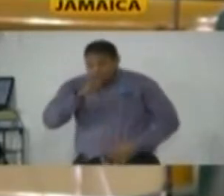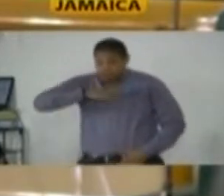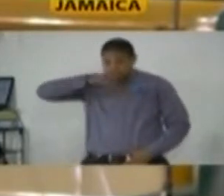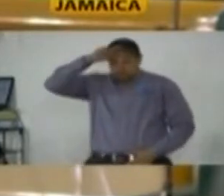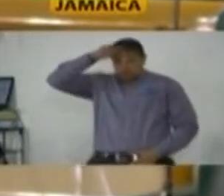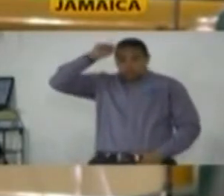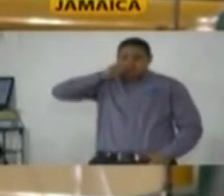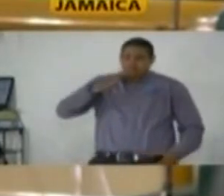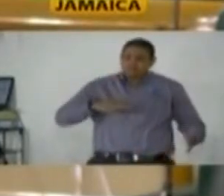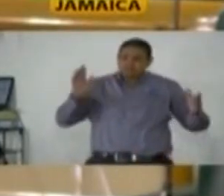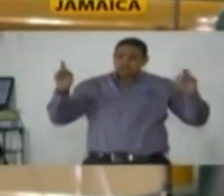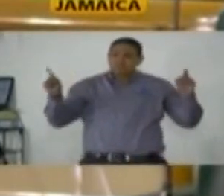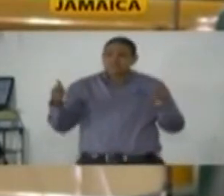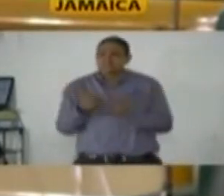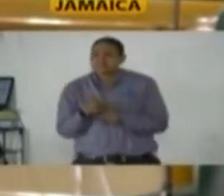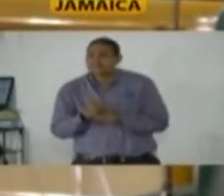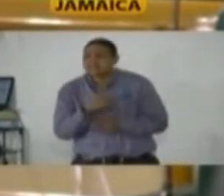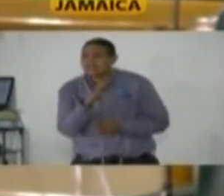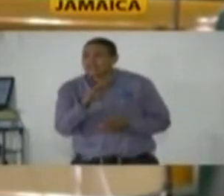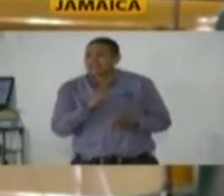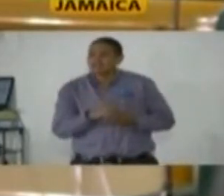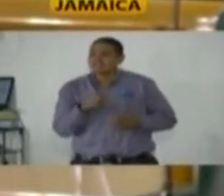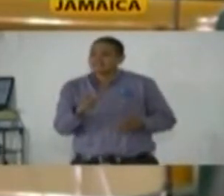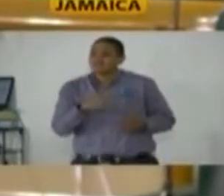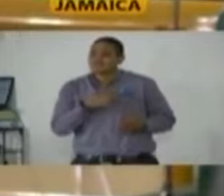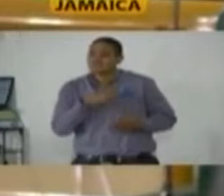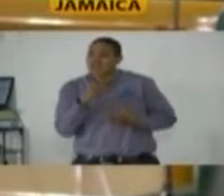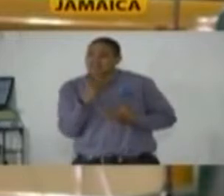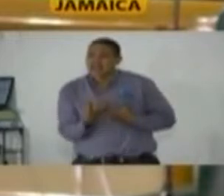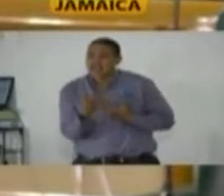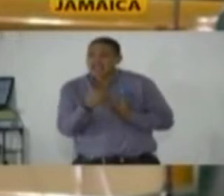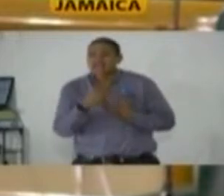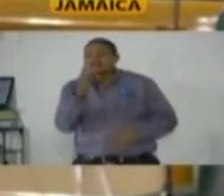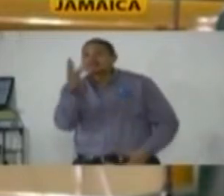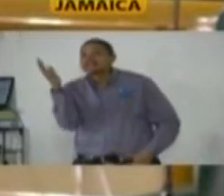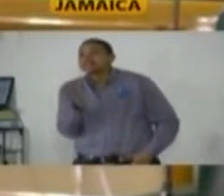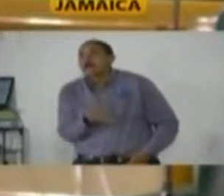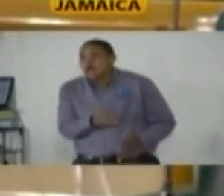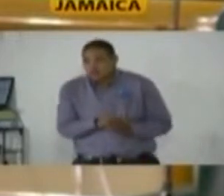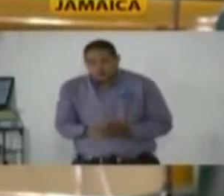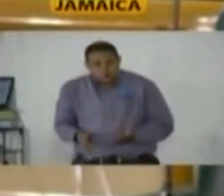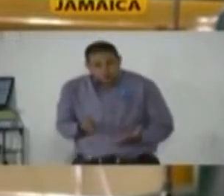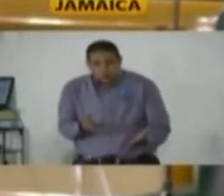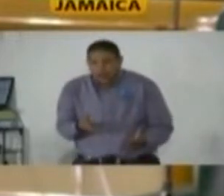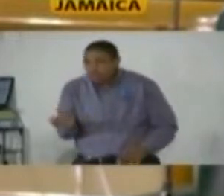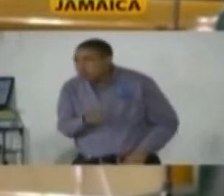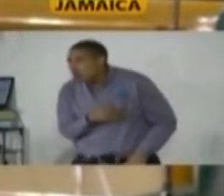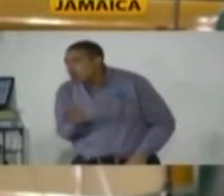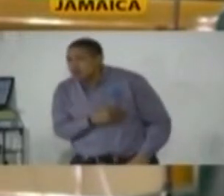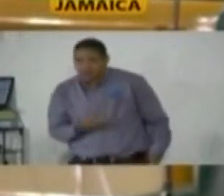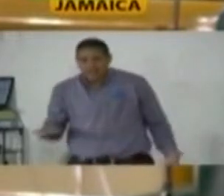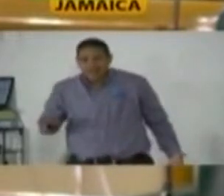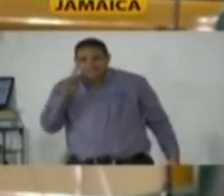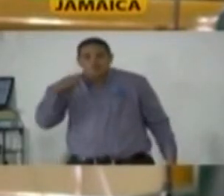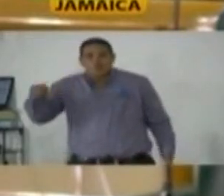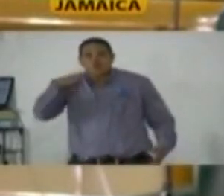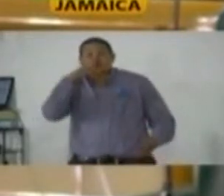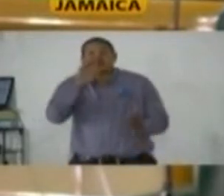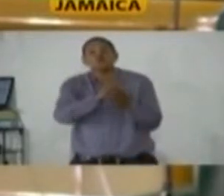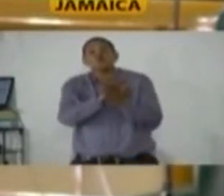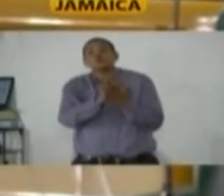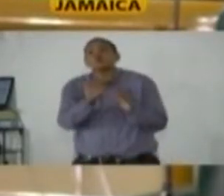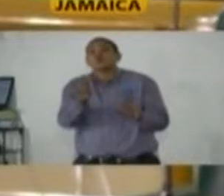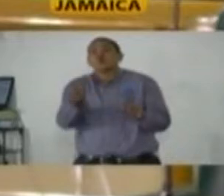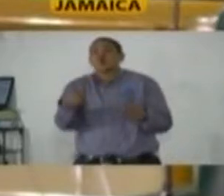even as we continue to find and re-engage absentee students, for those who are in school, we continue to